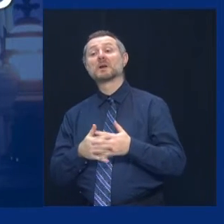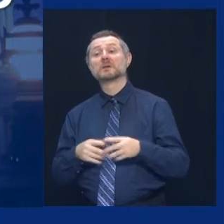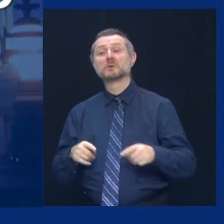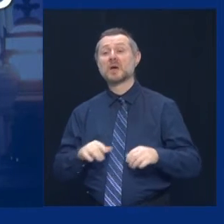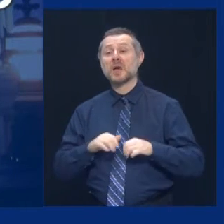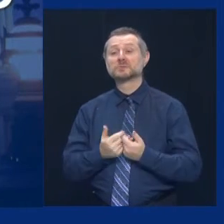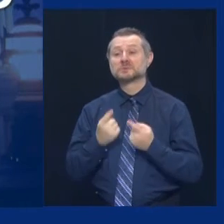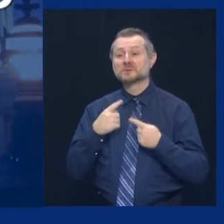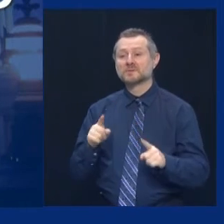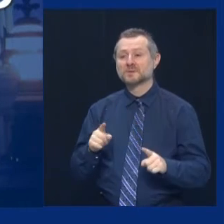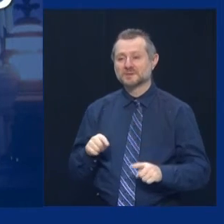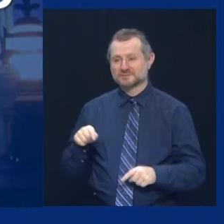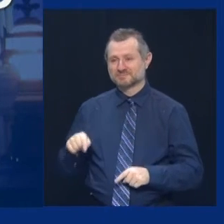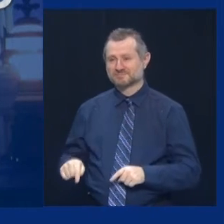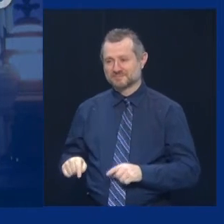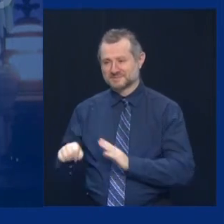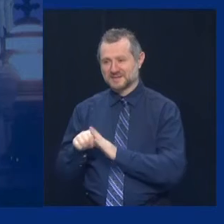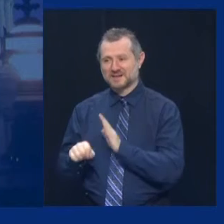bankrupt the country.